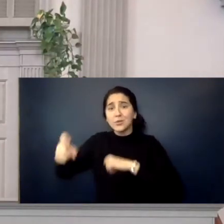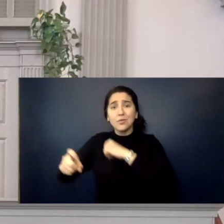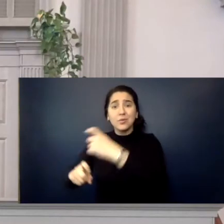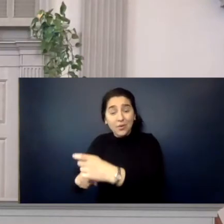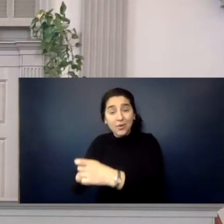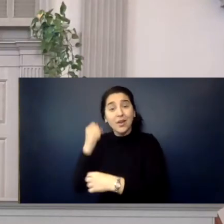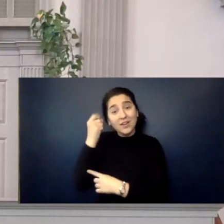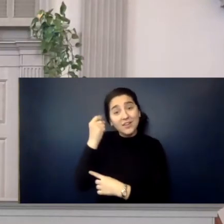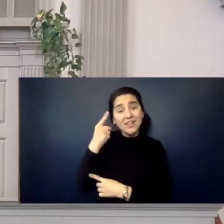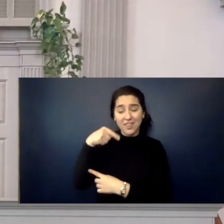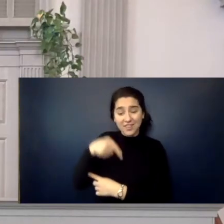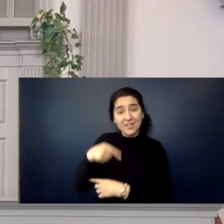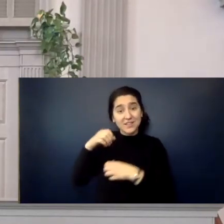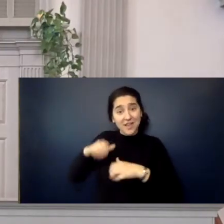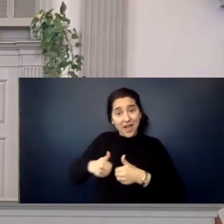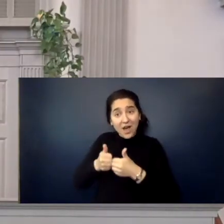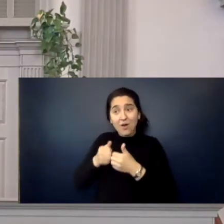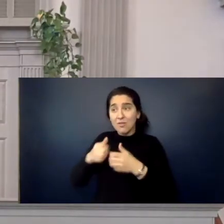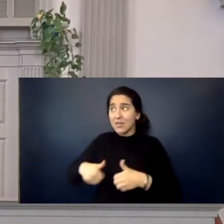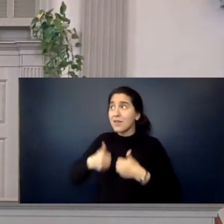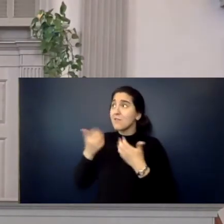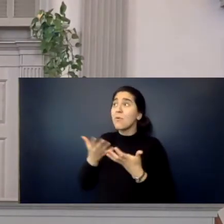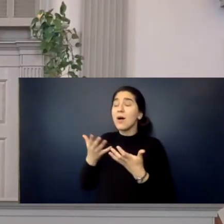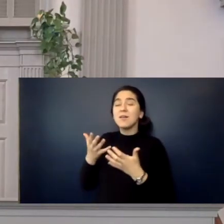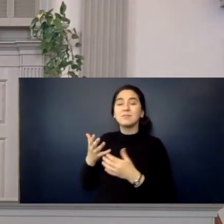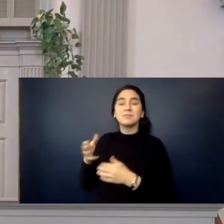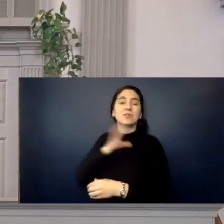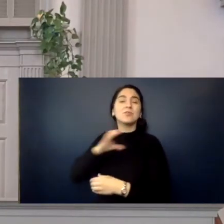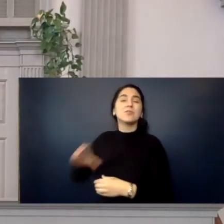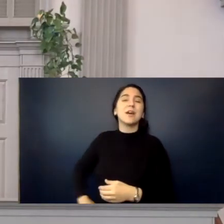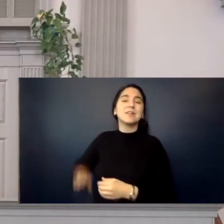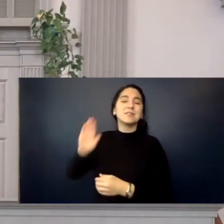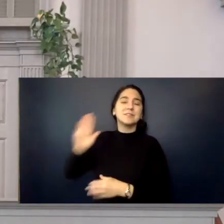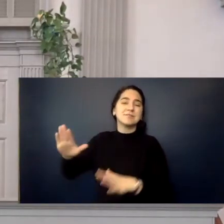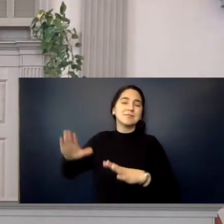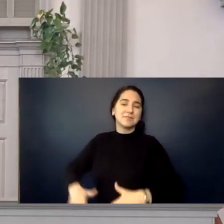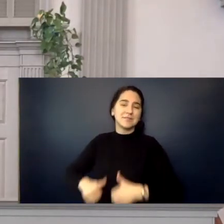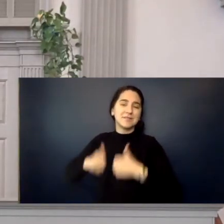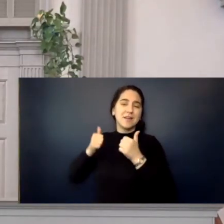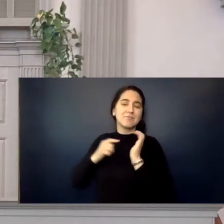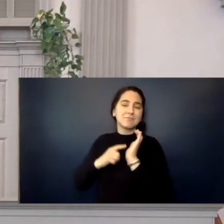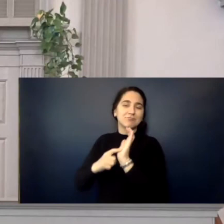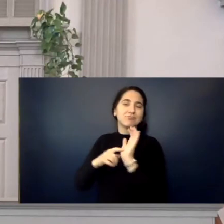neighborhood. Please be generous. This is how we live as the body of Christ.